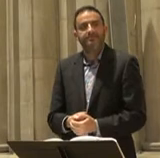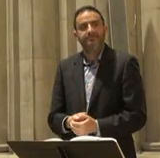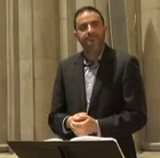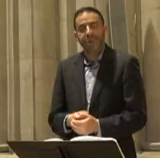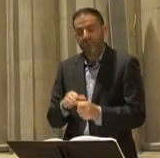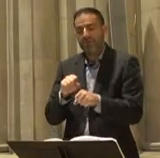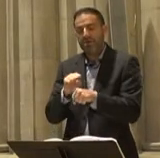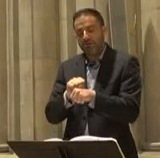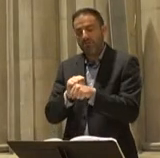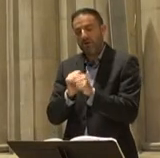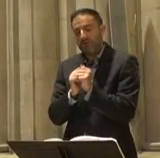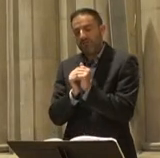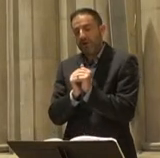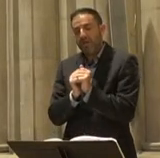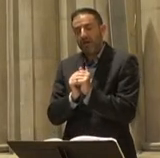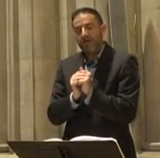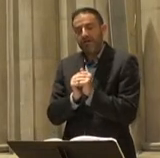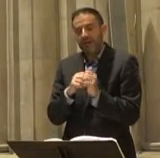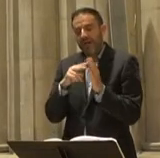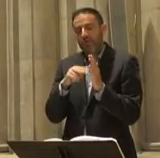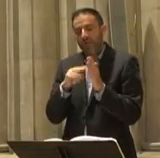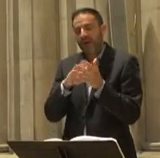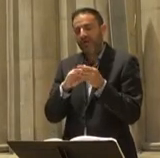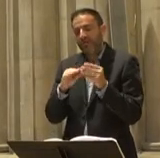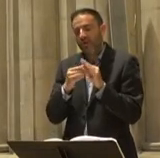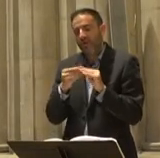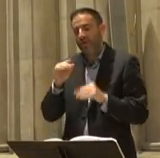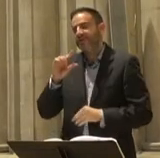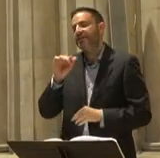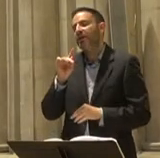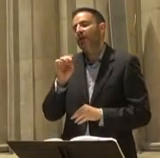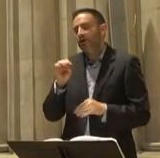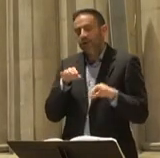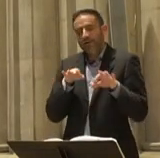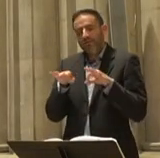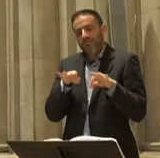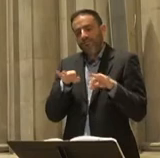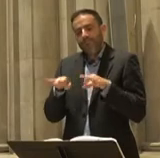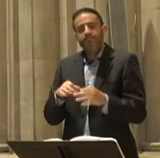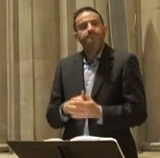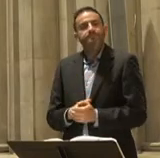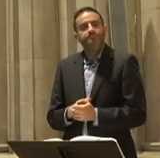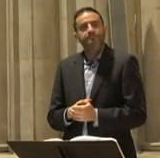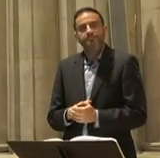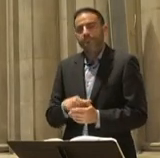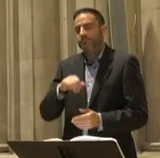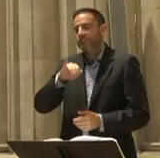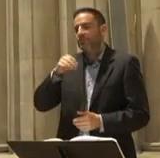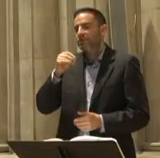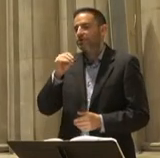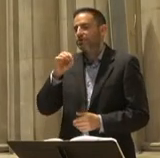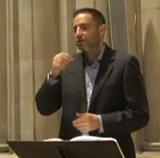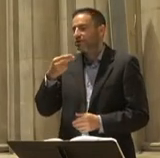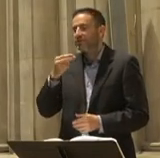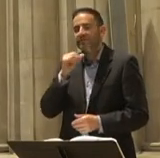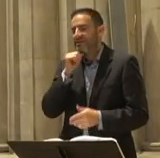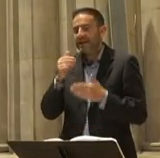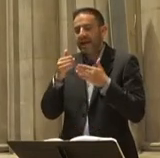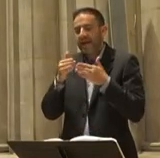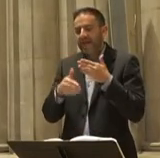And they work together. Well, we can read the story as Luke sets it down, but Joseph Barnabas hadn't ended there.